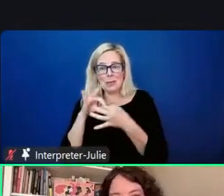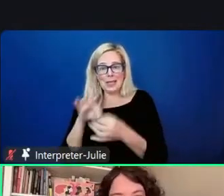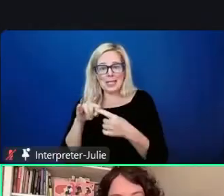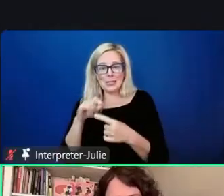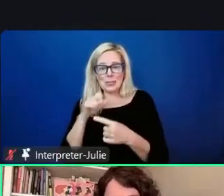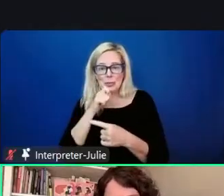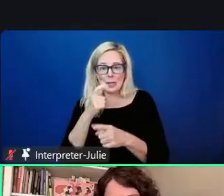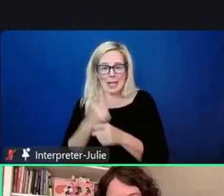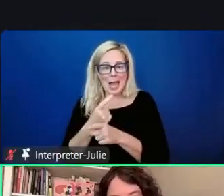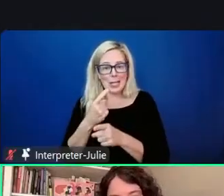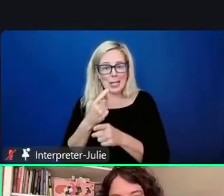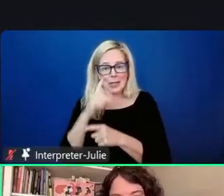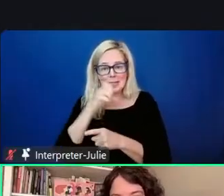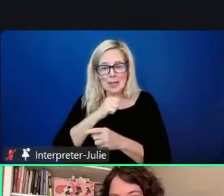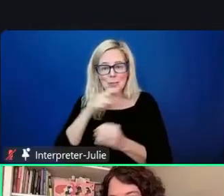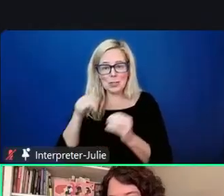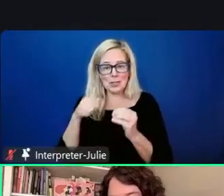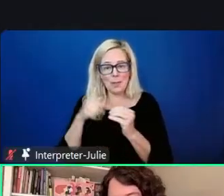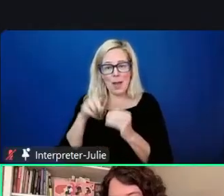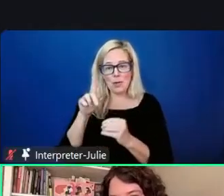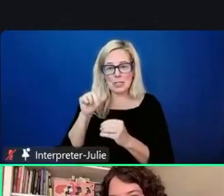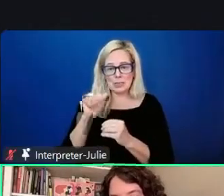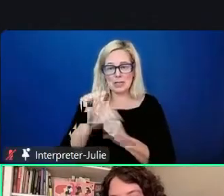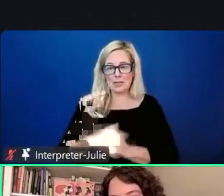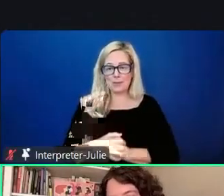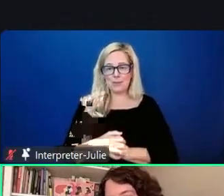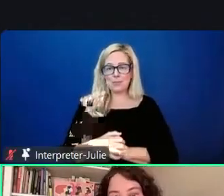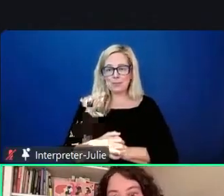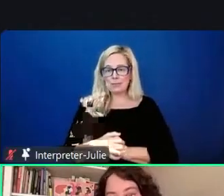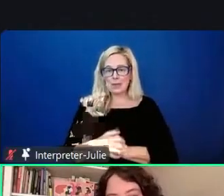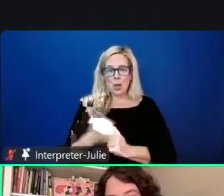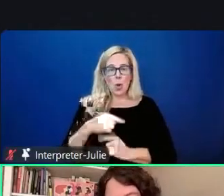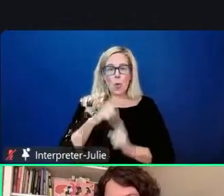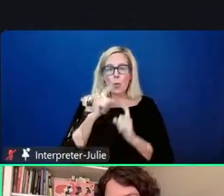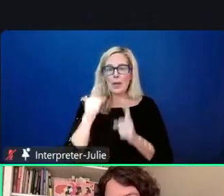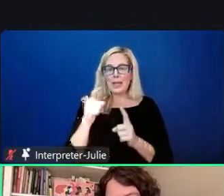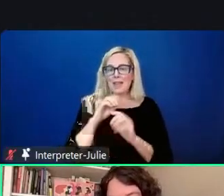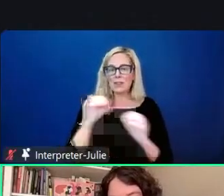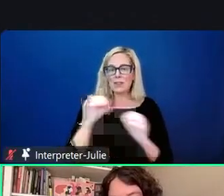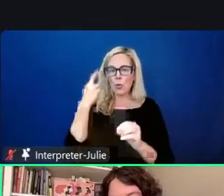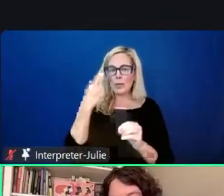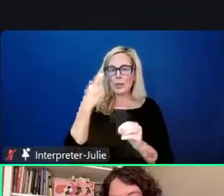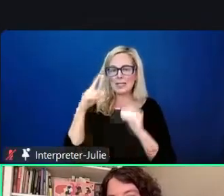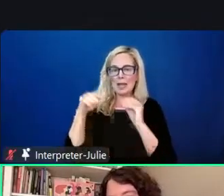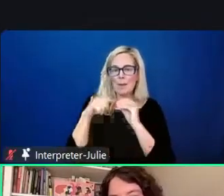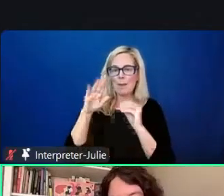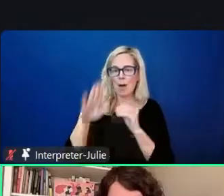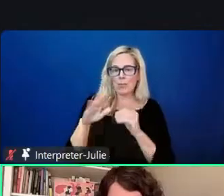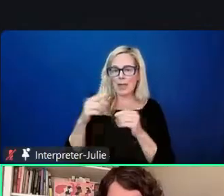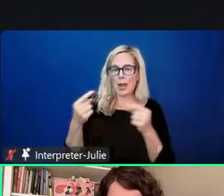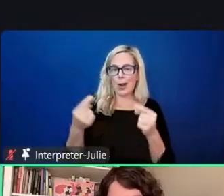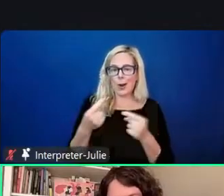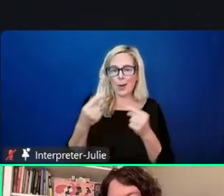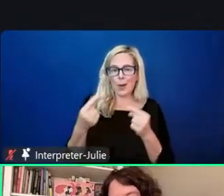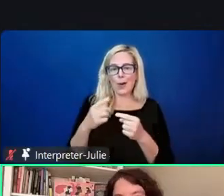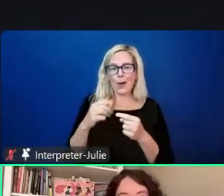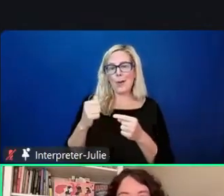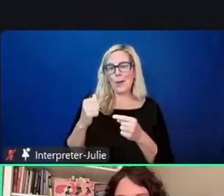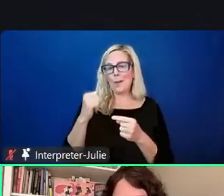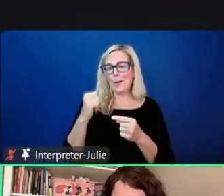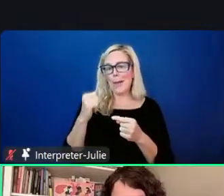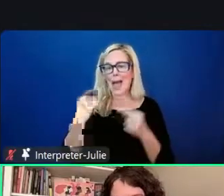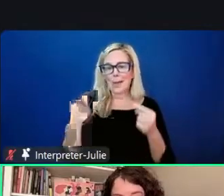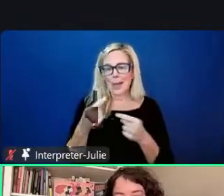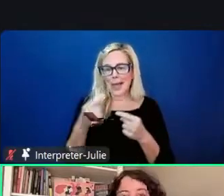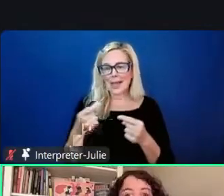we gave no reason for the patient's acute low back pain, but it was often attributed to the patient's posture in their wheelchair, or